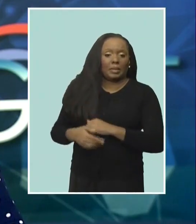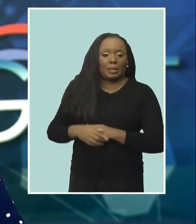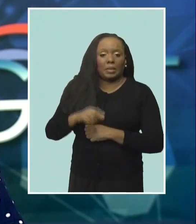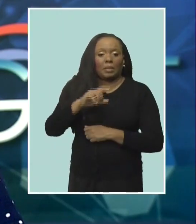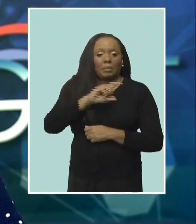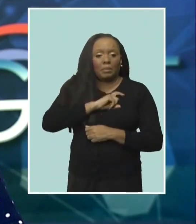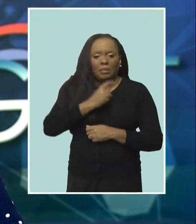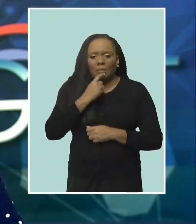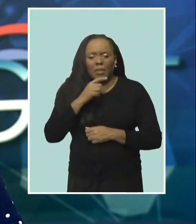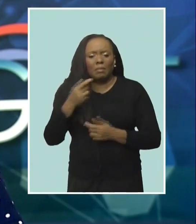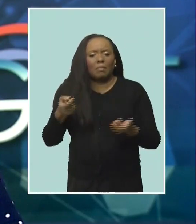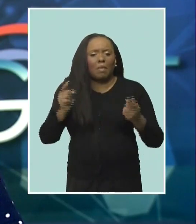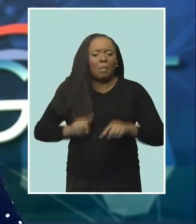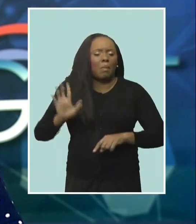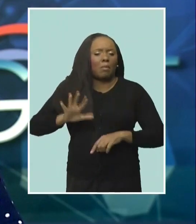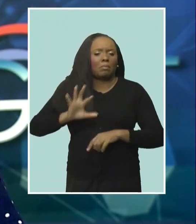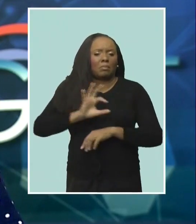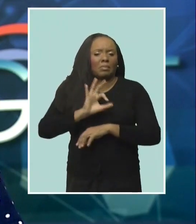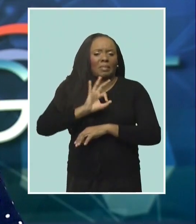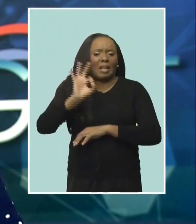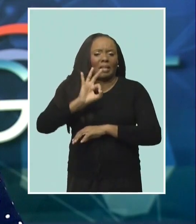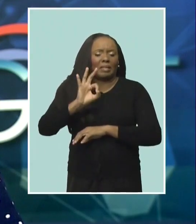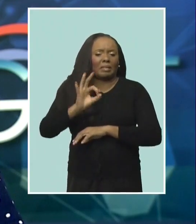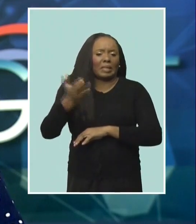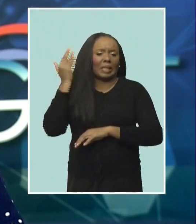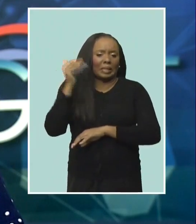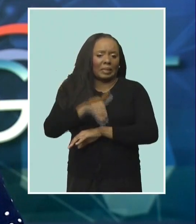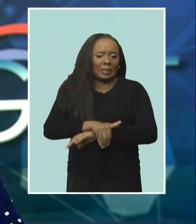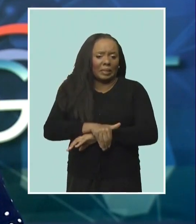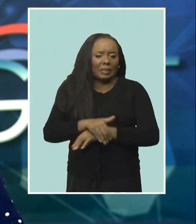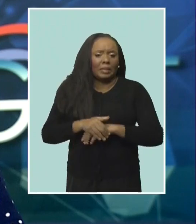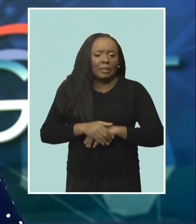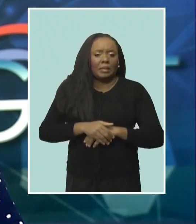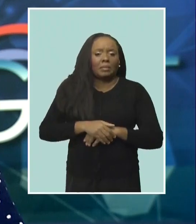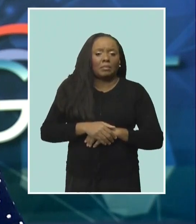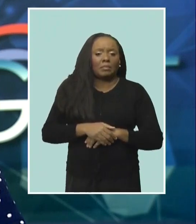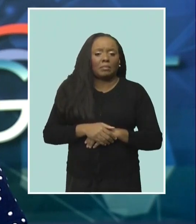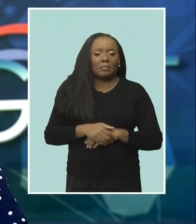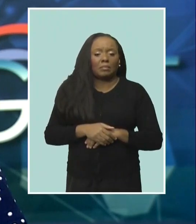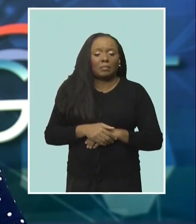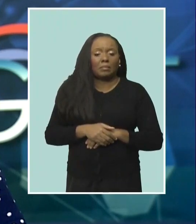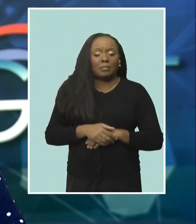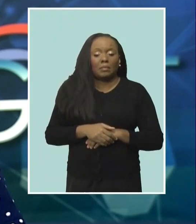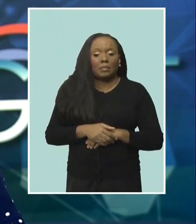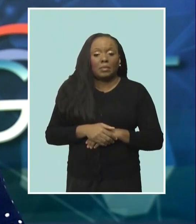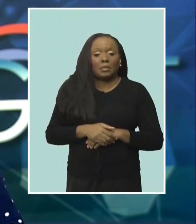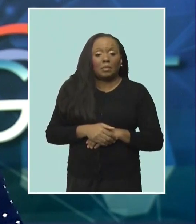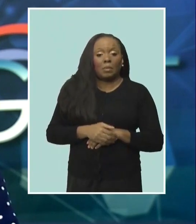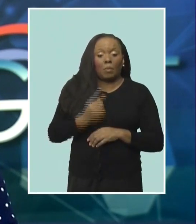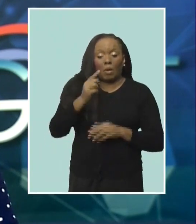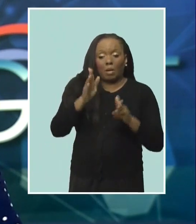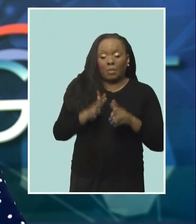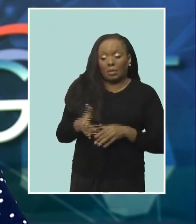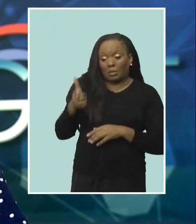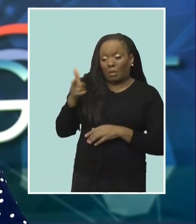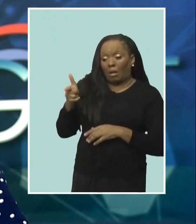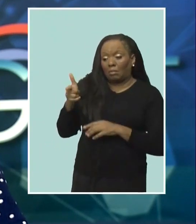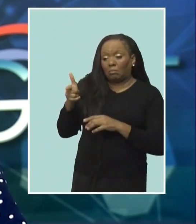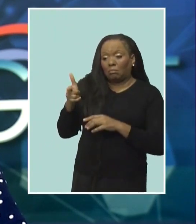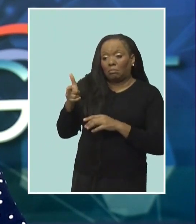to reports of the incident around 9 p.m. Pyle Agard was reportedly shot by one assailant who fled the scene.